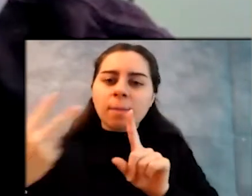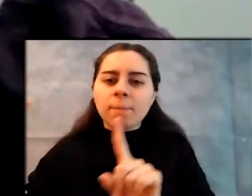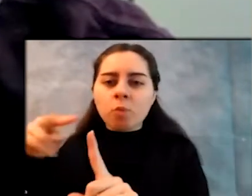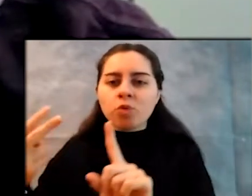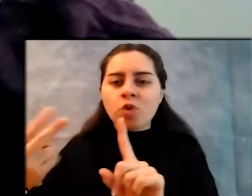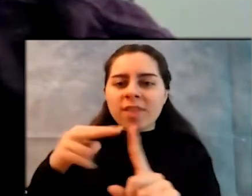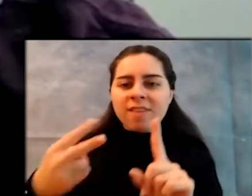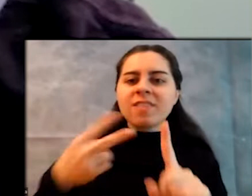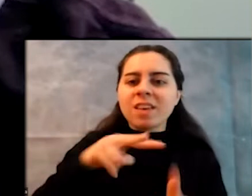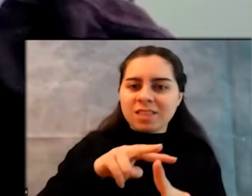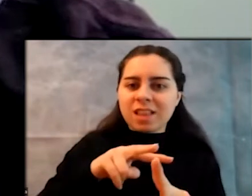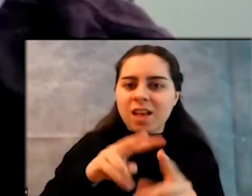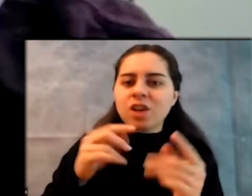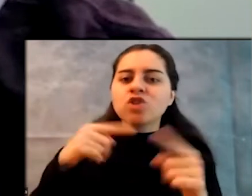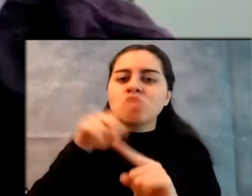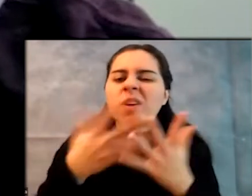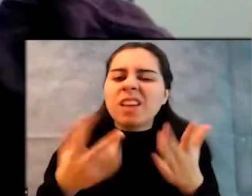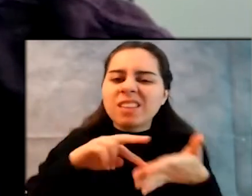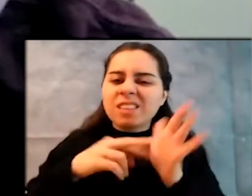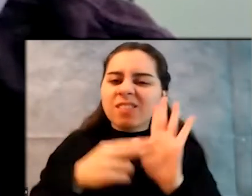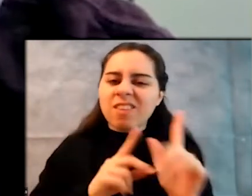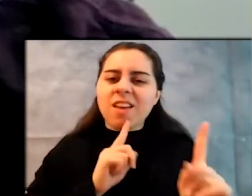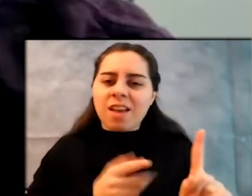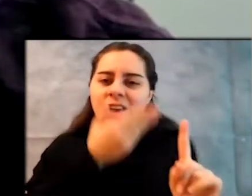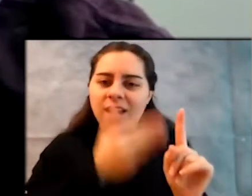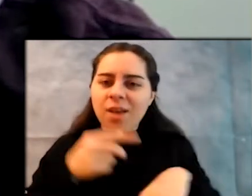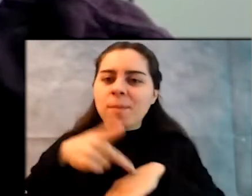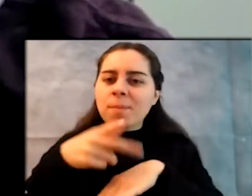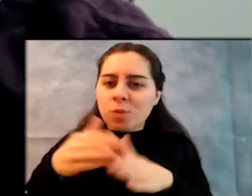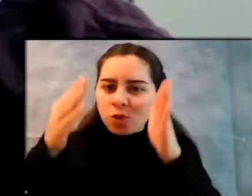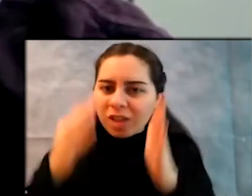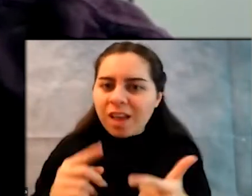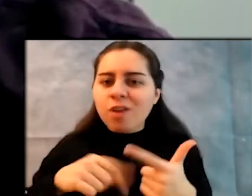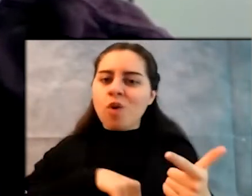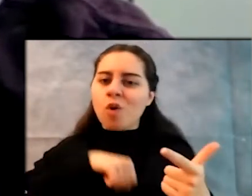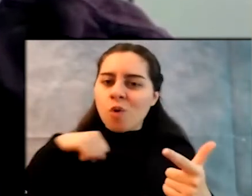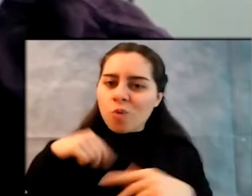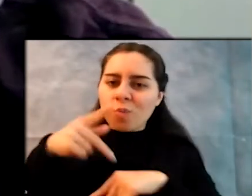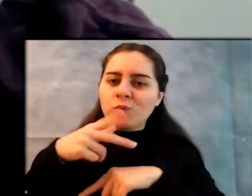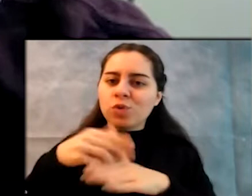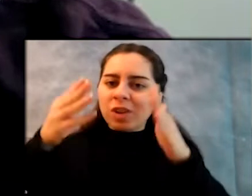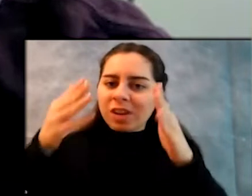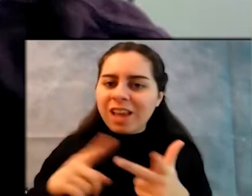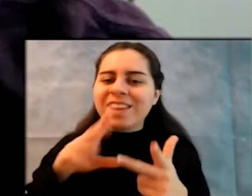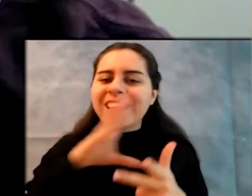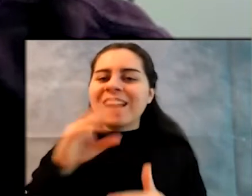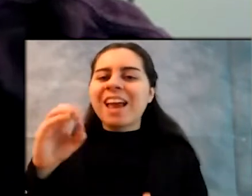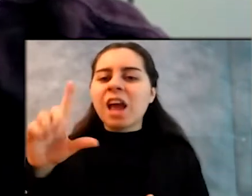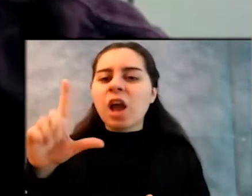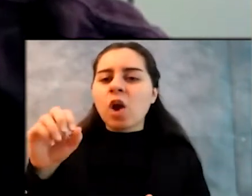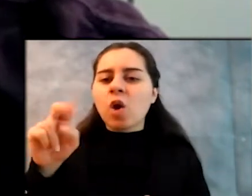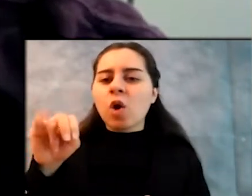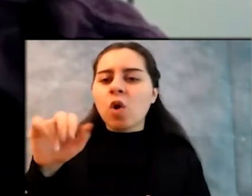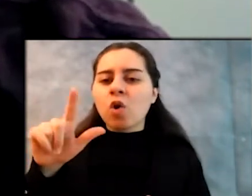Ricanness, issues of class and education, Puerto Rican nationalisms and colonialisms, as well